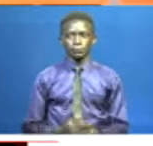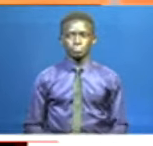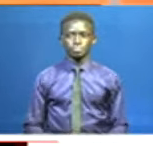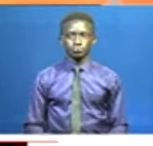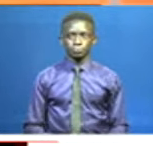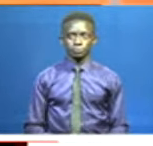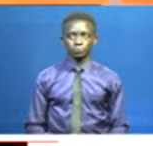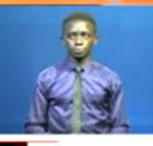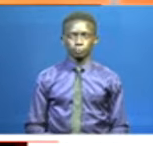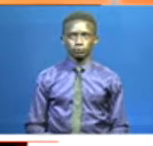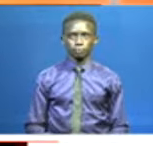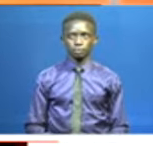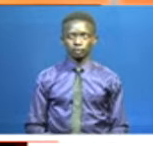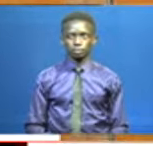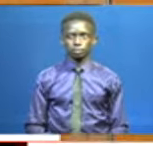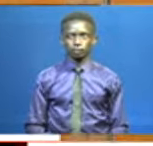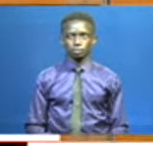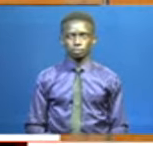I would like to advise